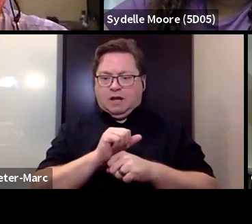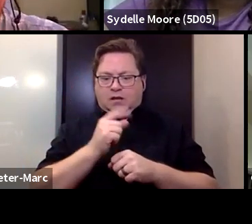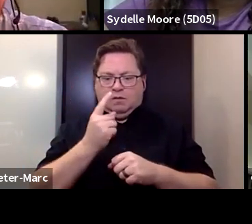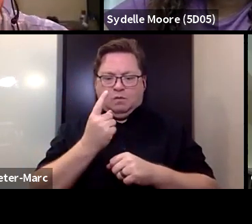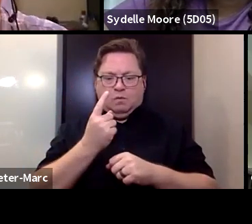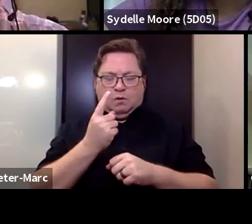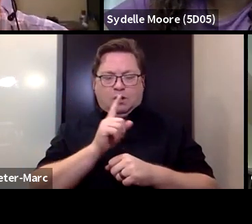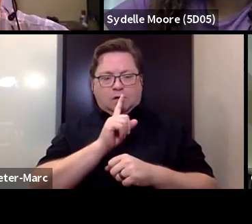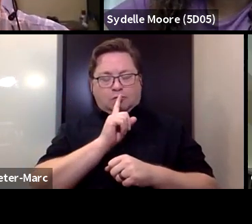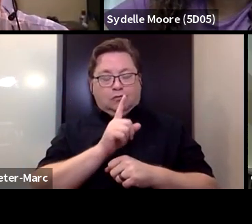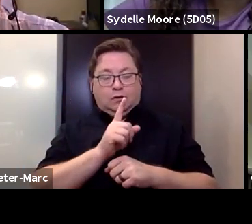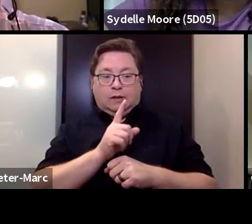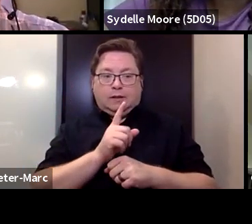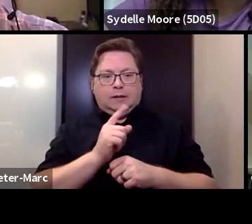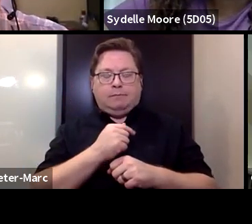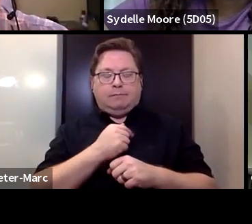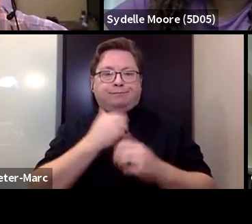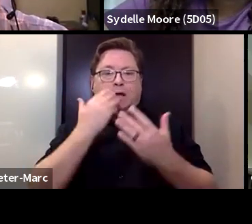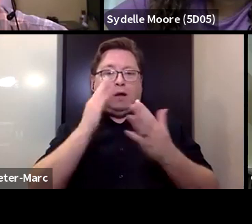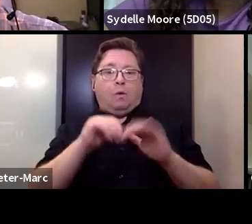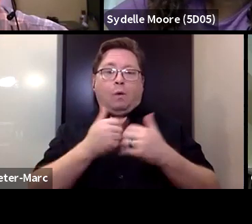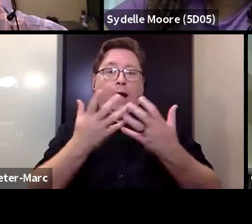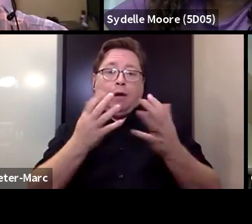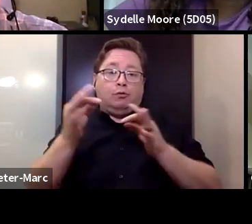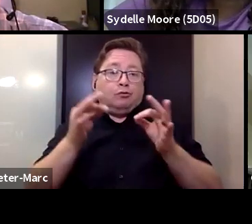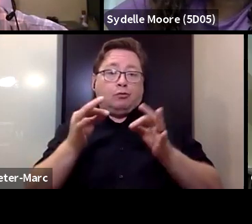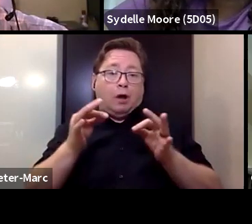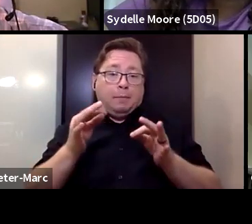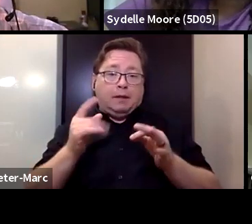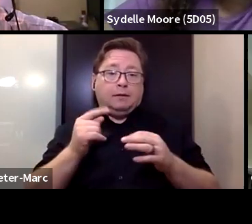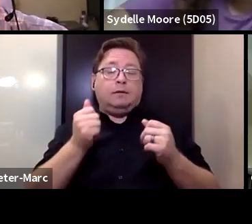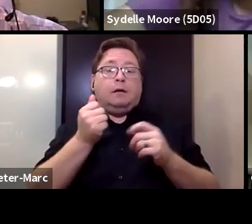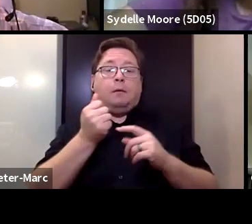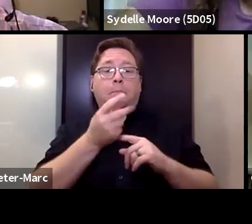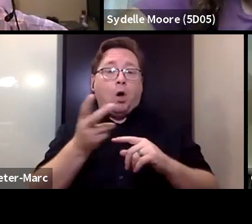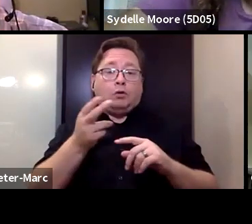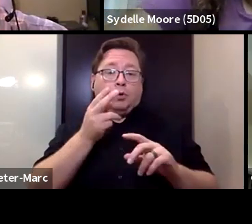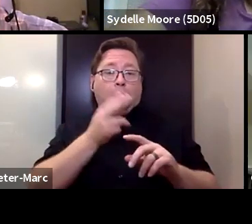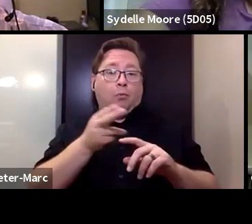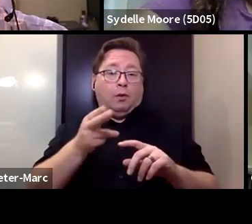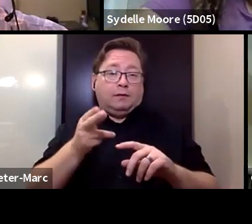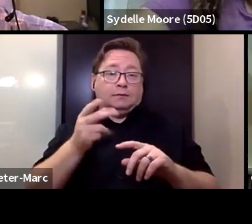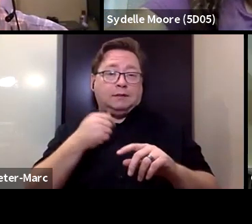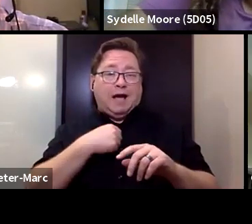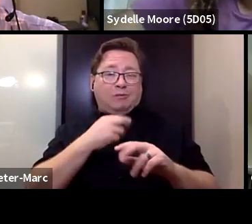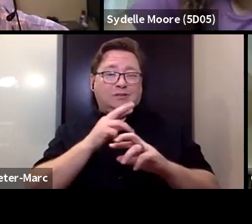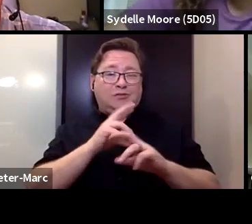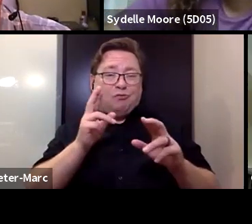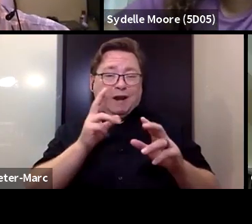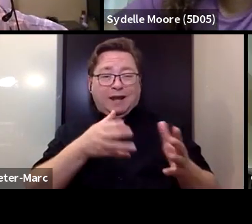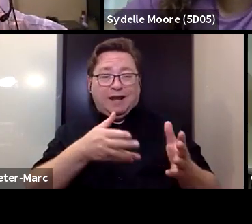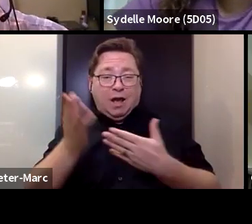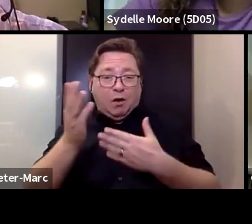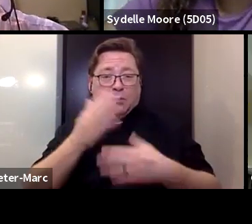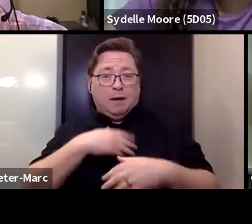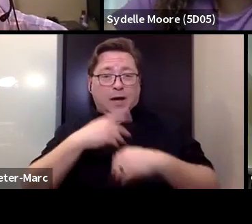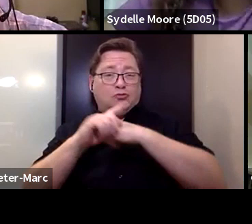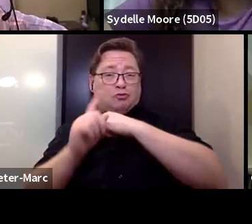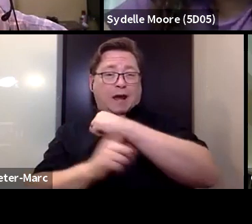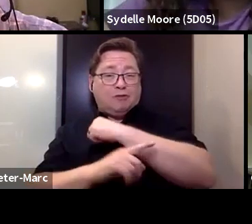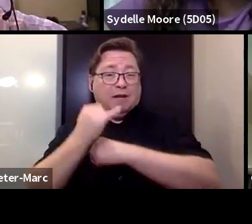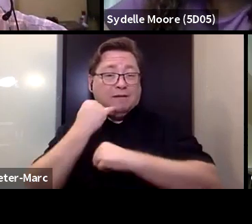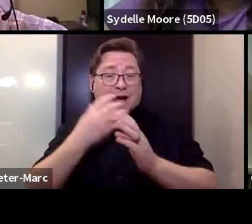I don't know how to describe it. Multiple bullets. I was about to take my trash out. Had I gone out 1 minute sooner,